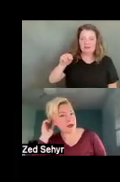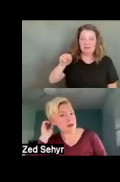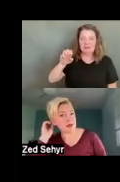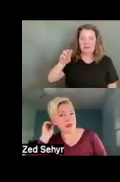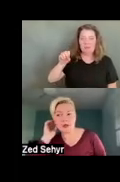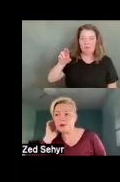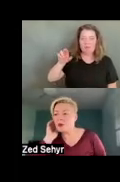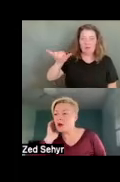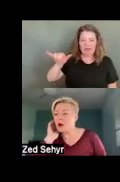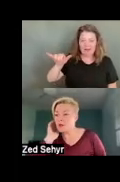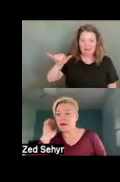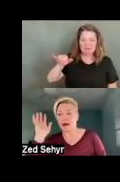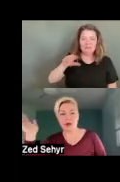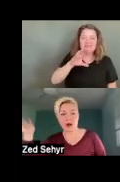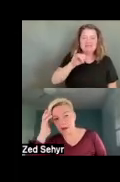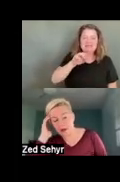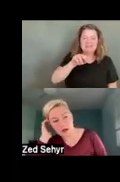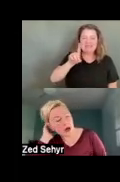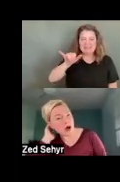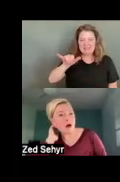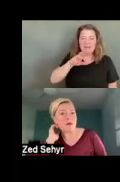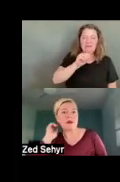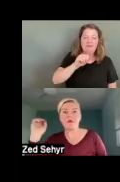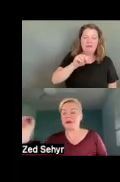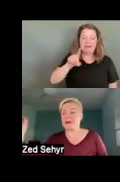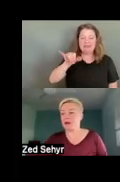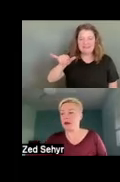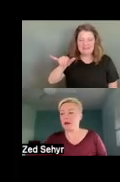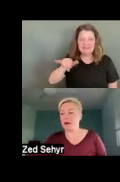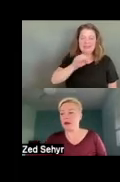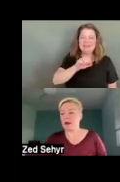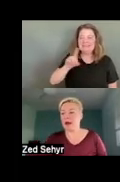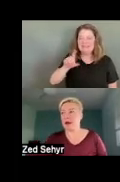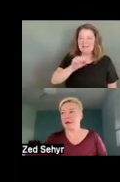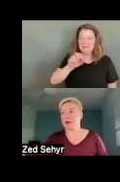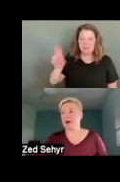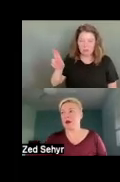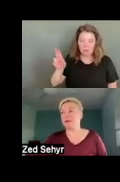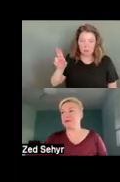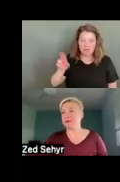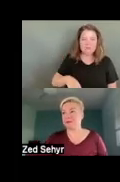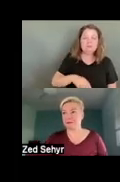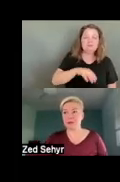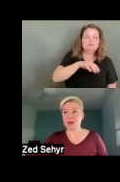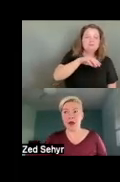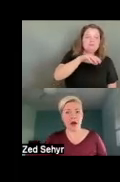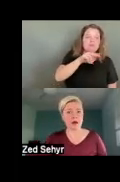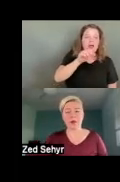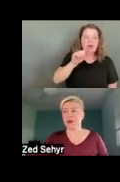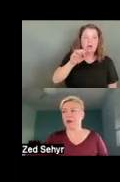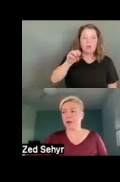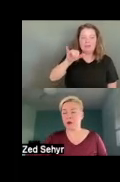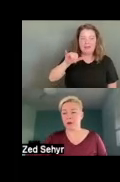at SDSU, and now Chapman, Naomi Caselli, and